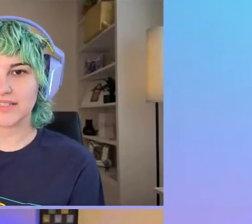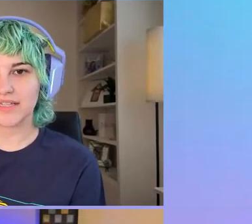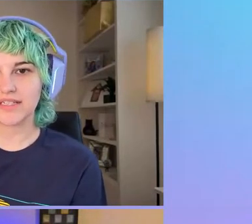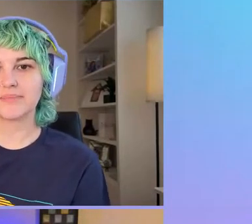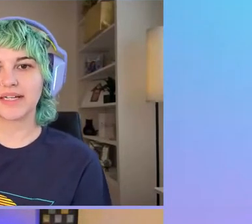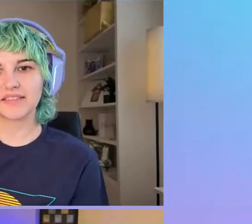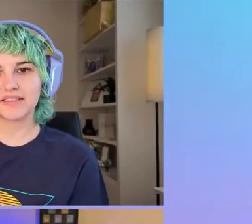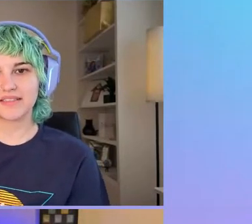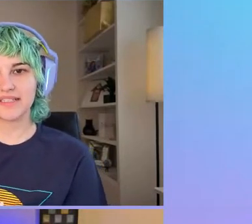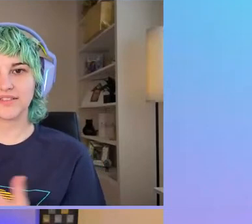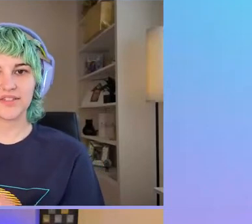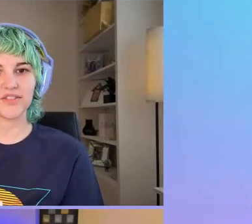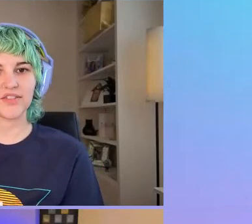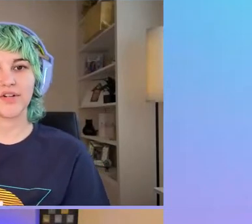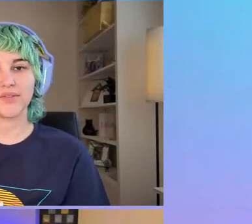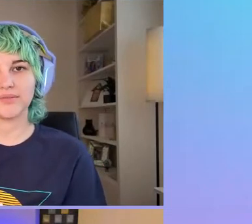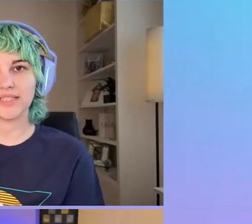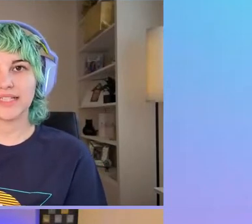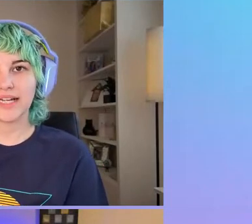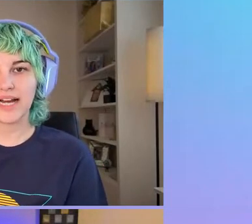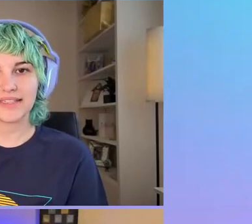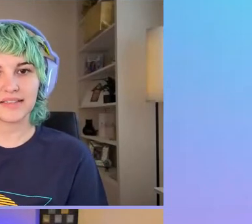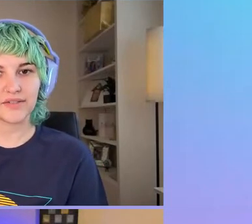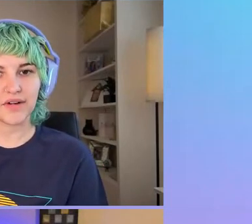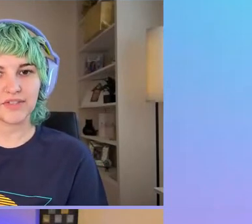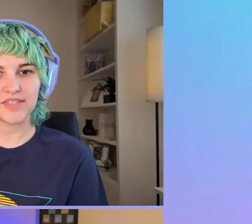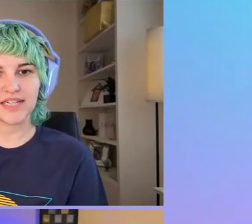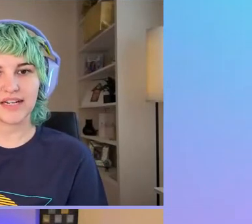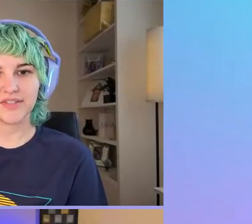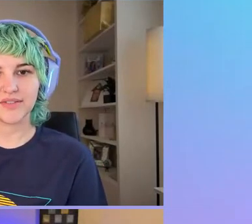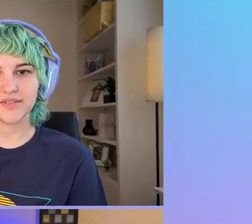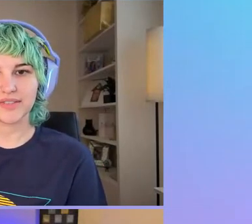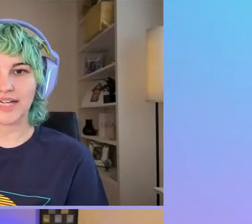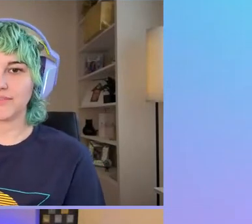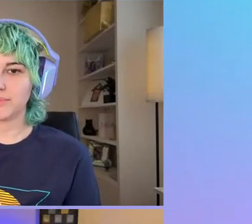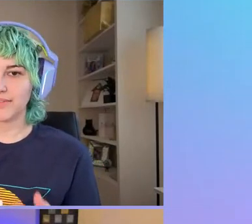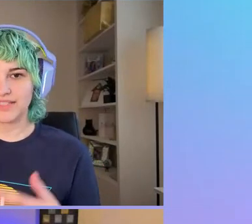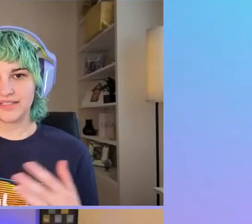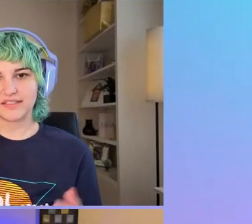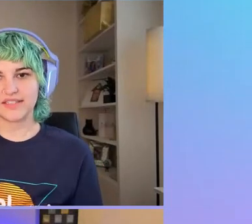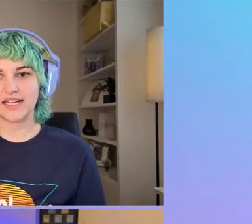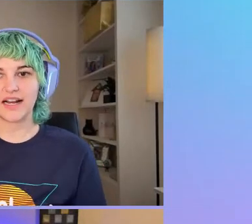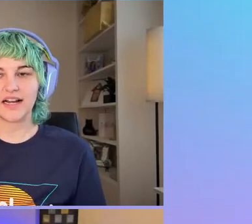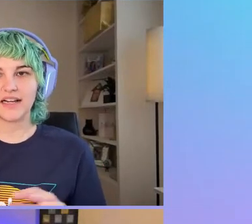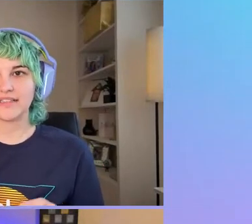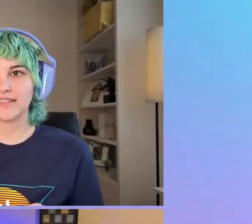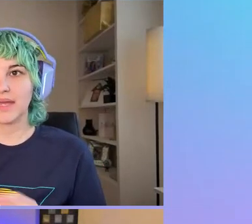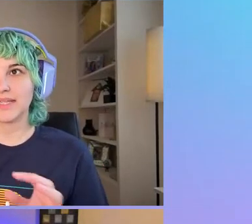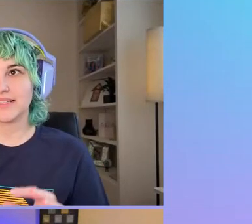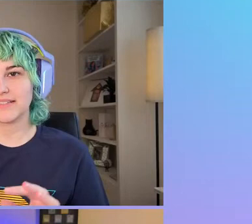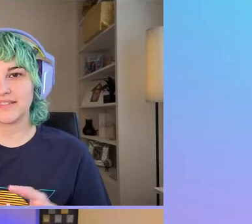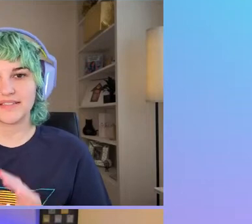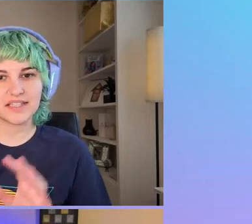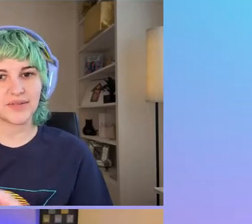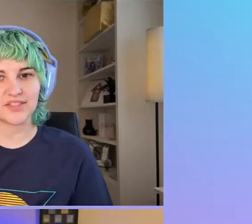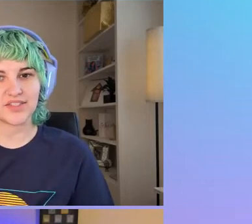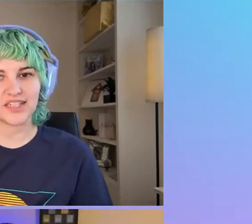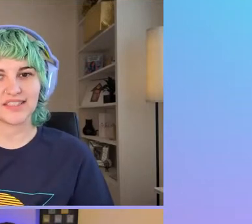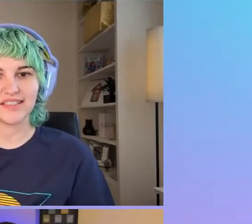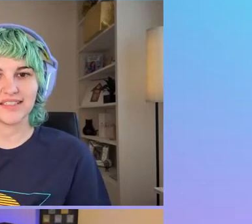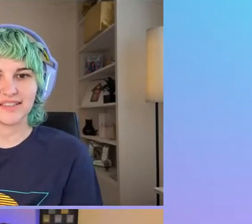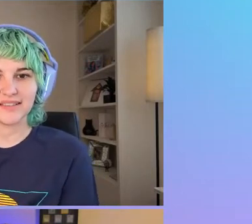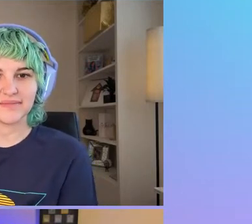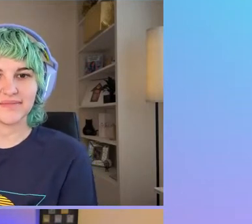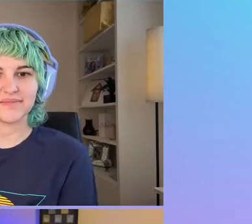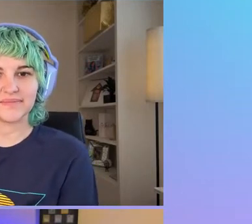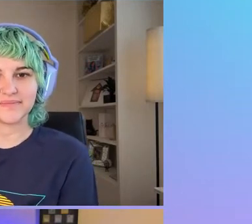that they're expected to signal their tone? I think they're referencing how you kind of prefaced saying, maybe this is a silly